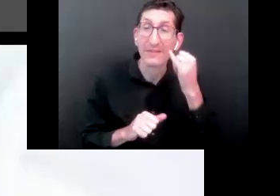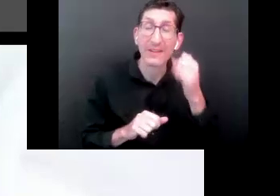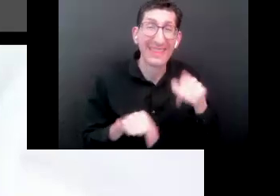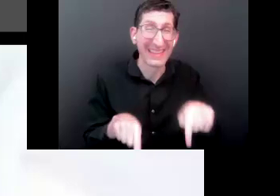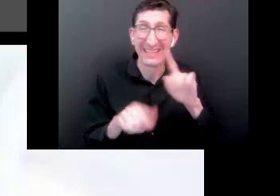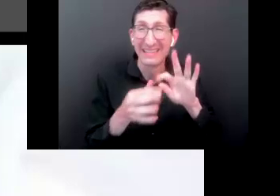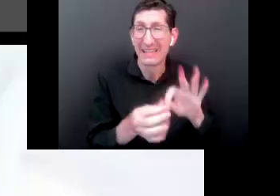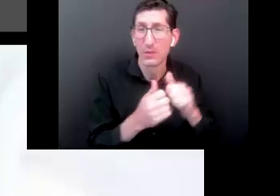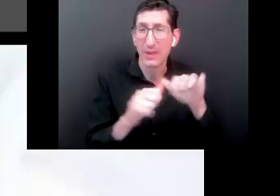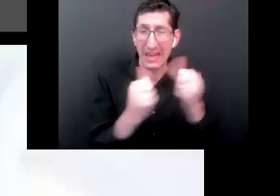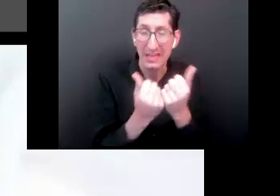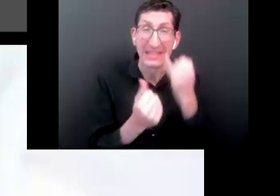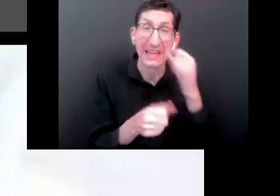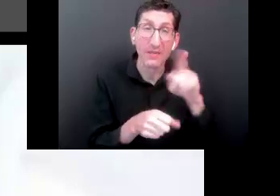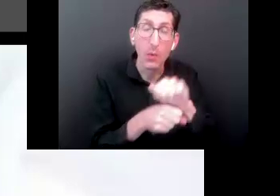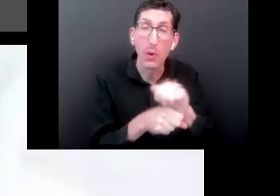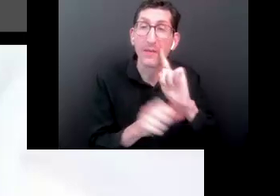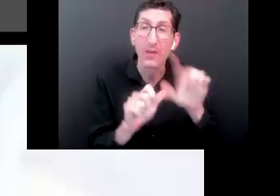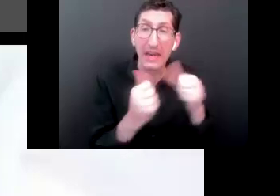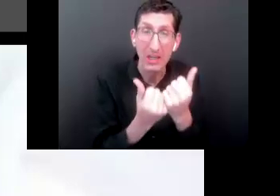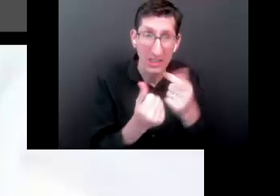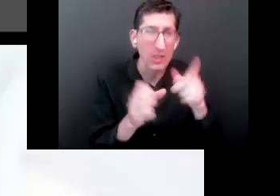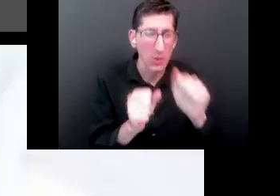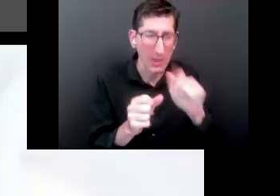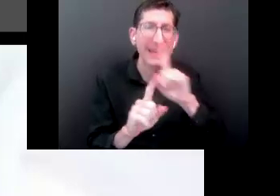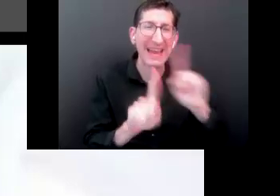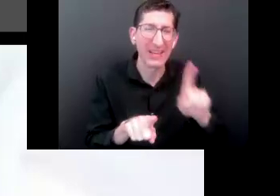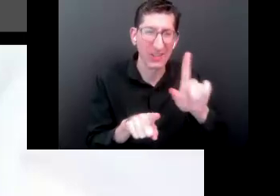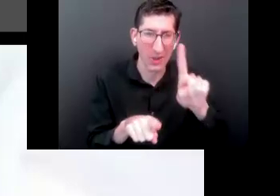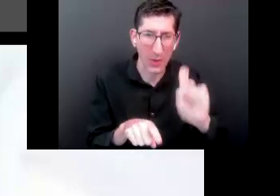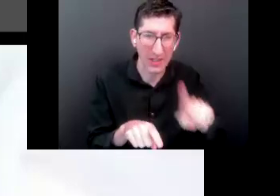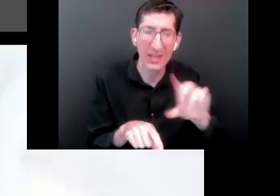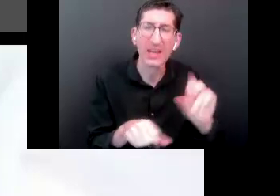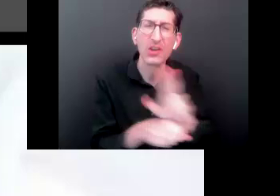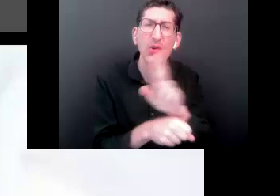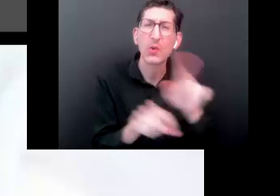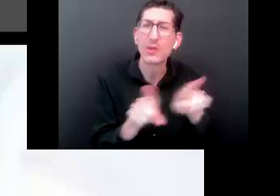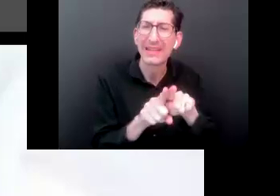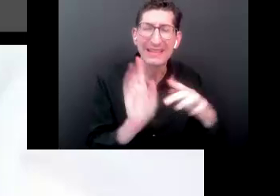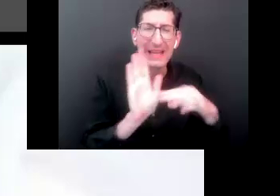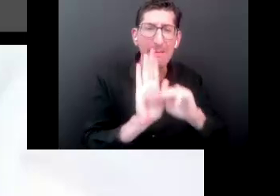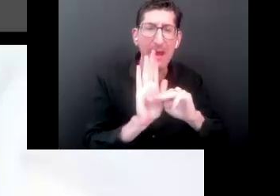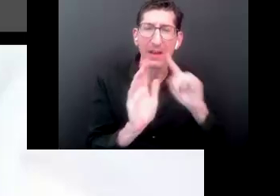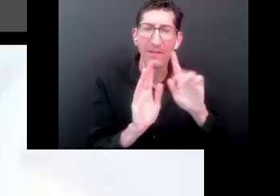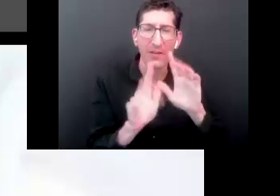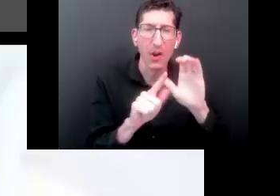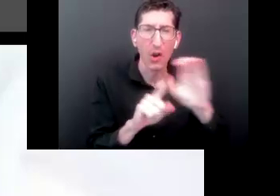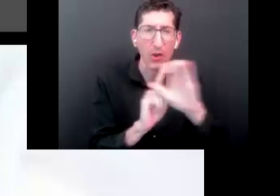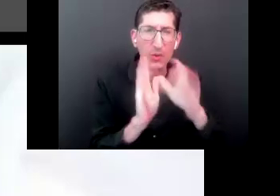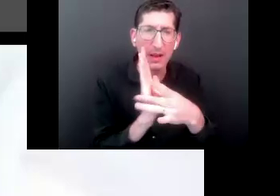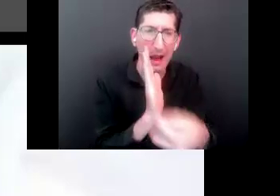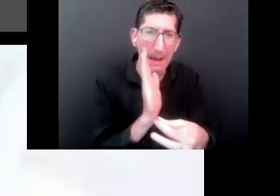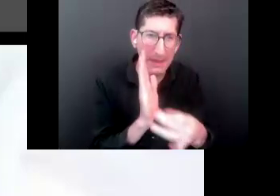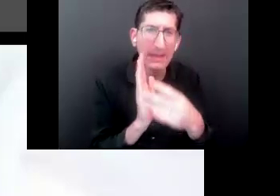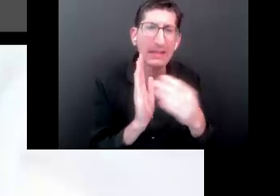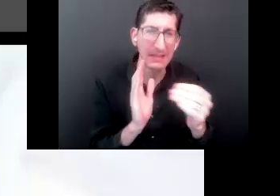agency, you could answer this question. And again, use that same model for cultural competence and proficiency. If you see yourself as a